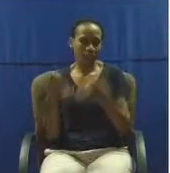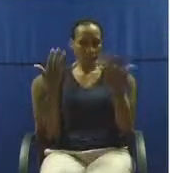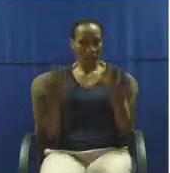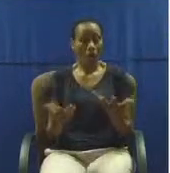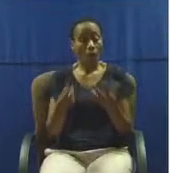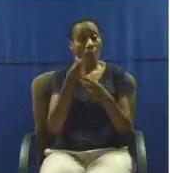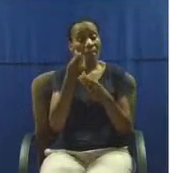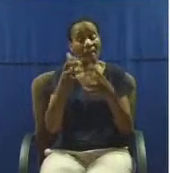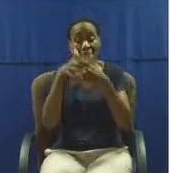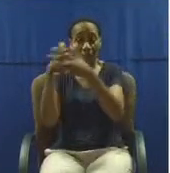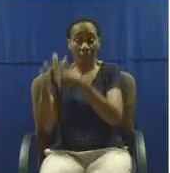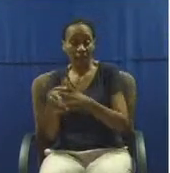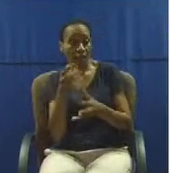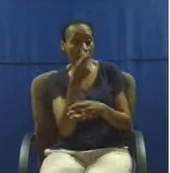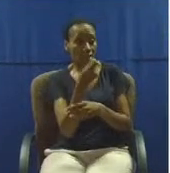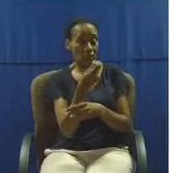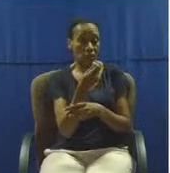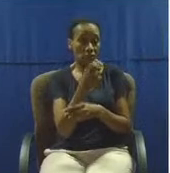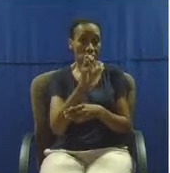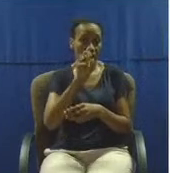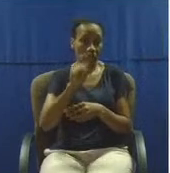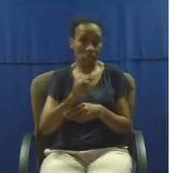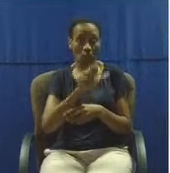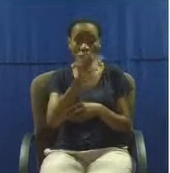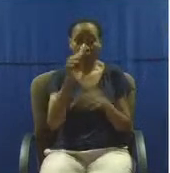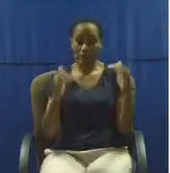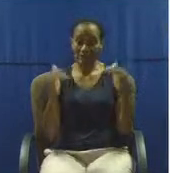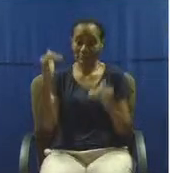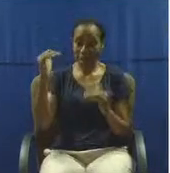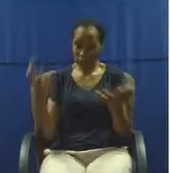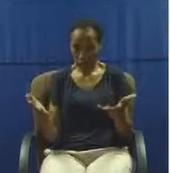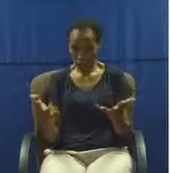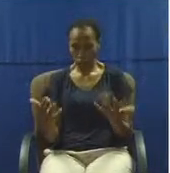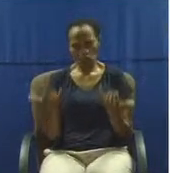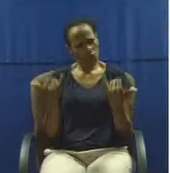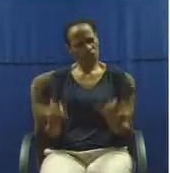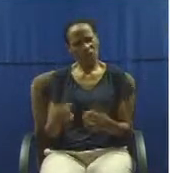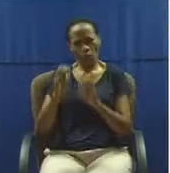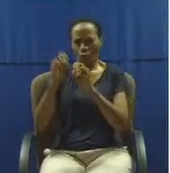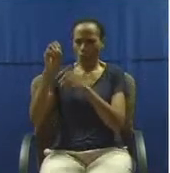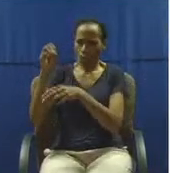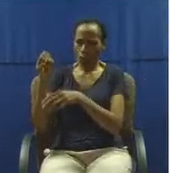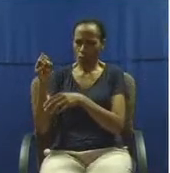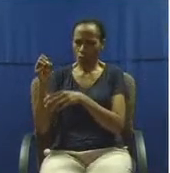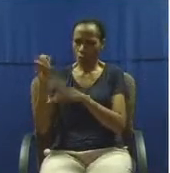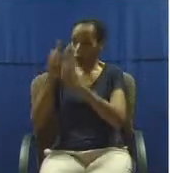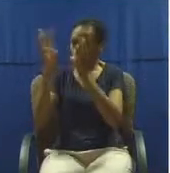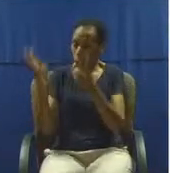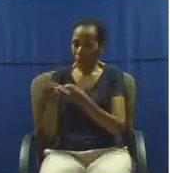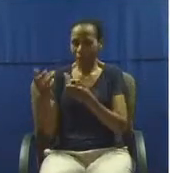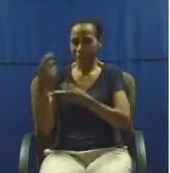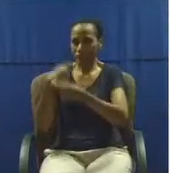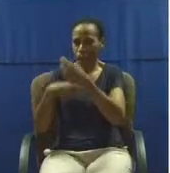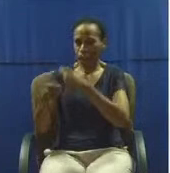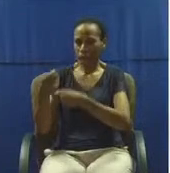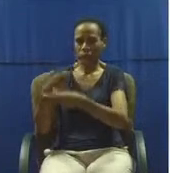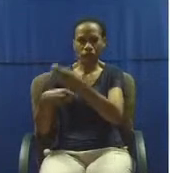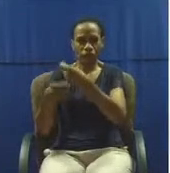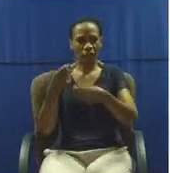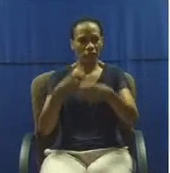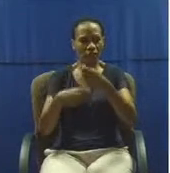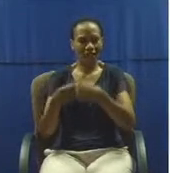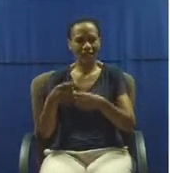dollar, and bearing in mind that 80% of global oil sales are traded in dollars,